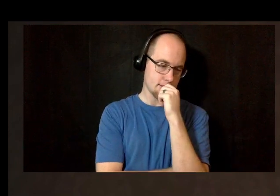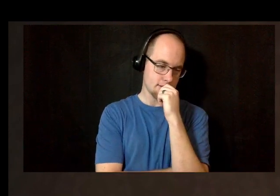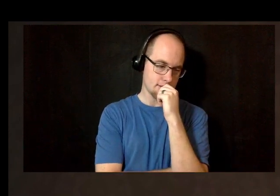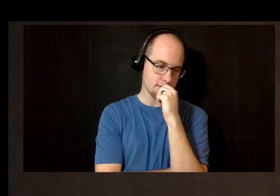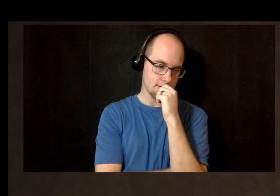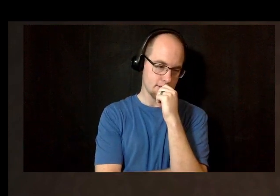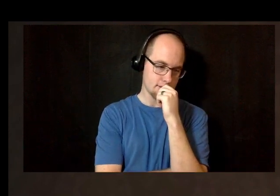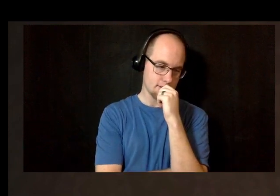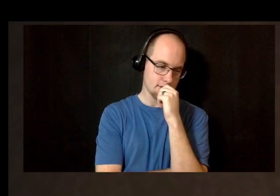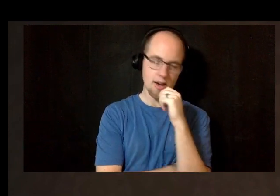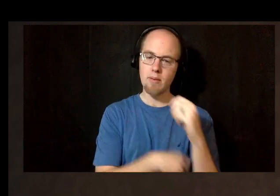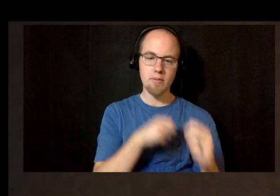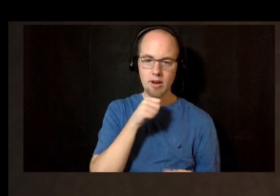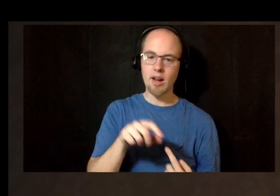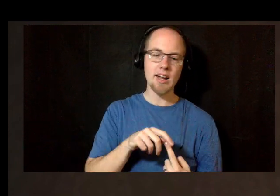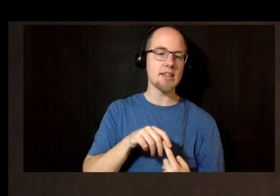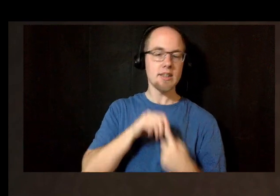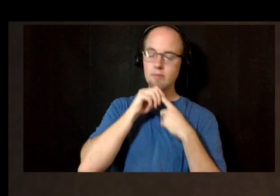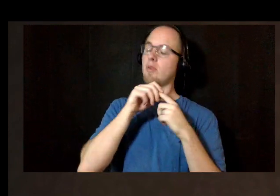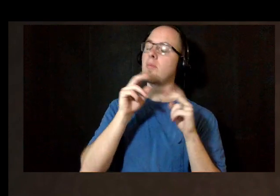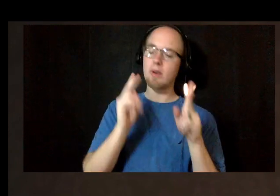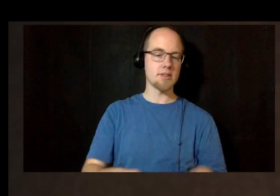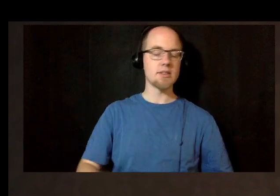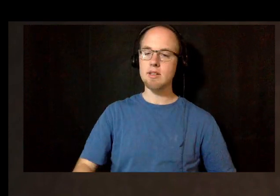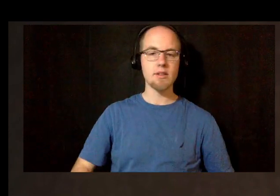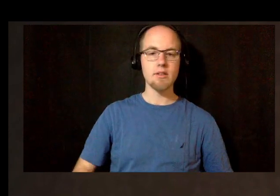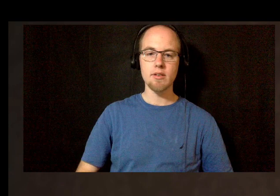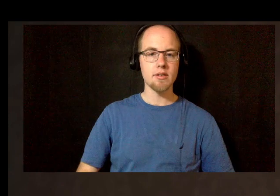not an exceptional person, you know?